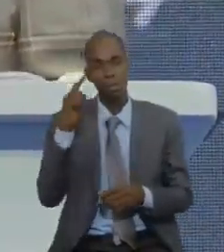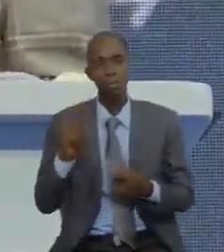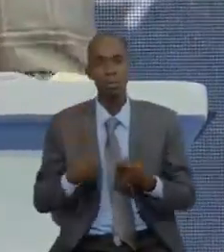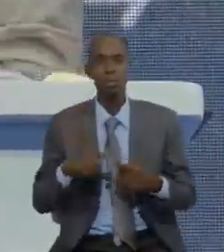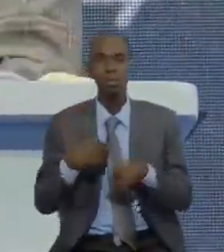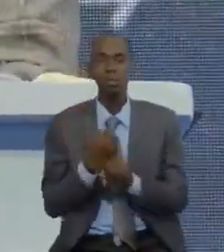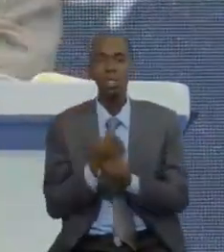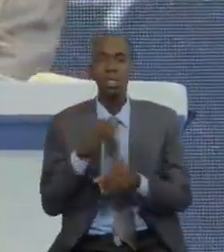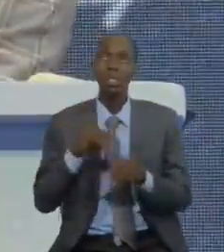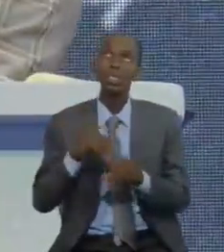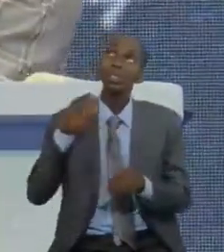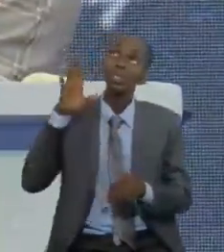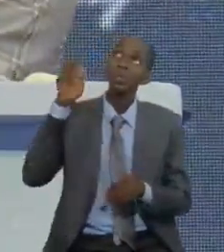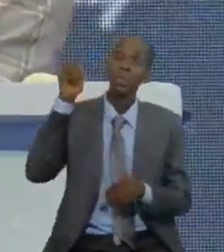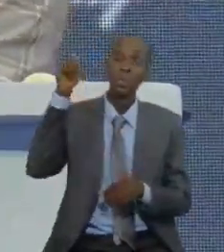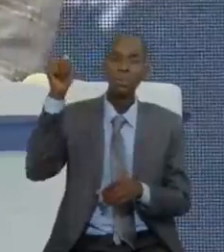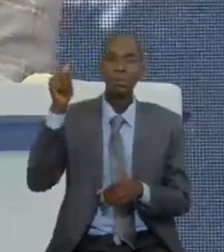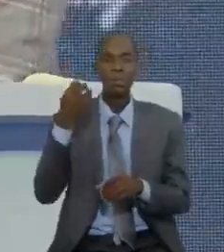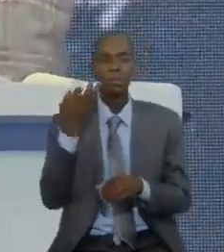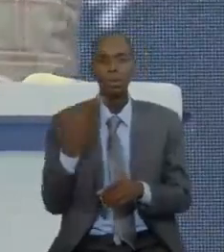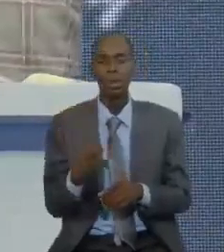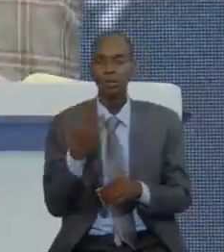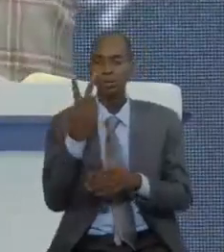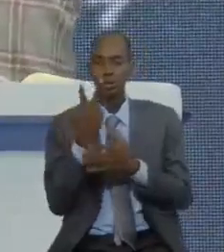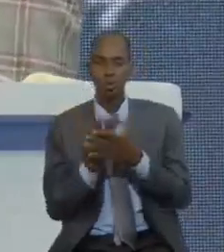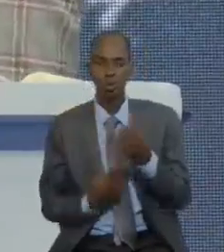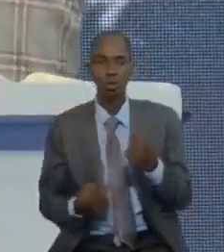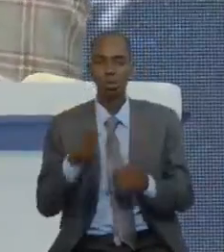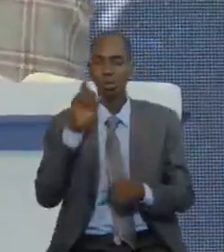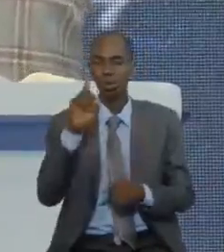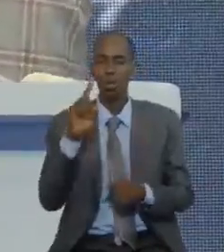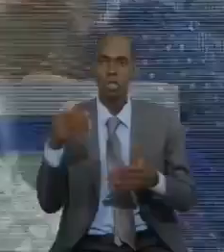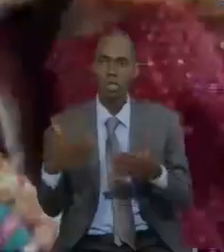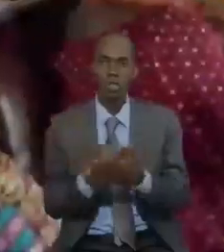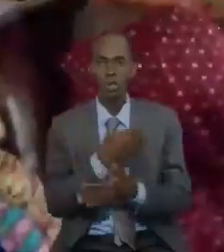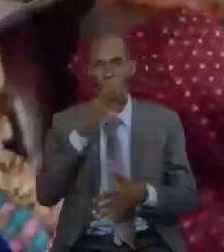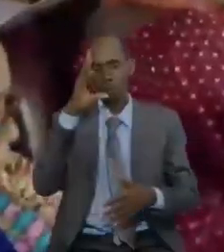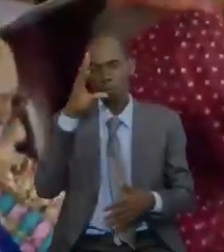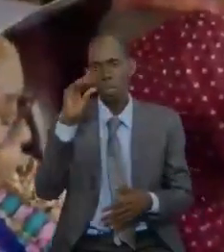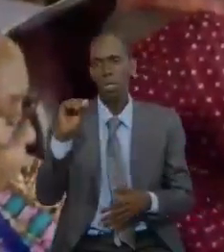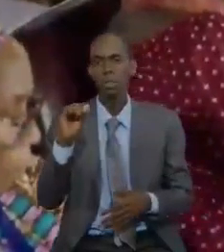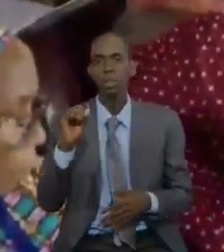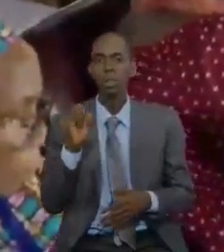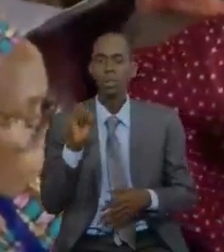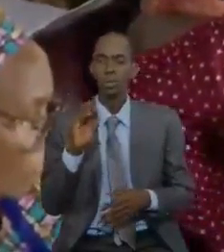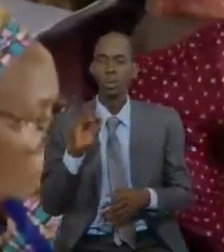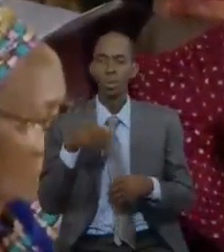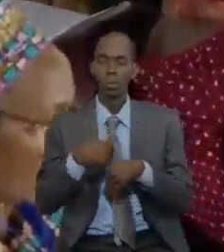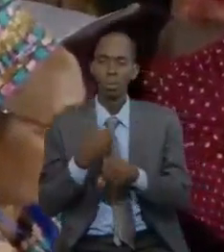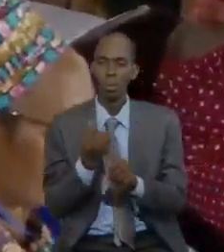make in himself of twain one new man, so